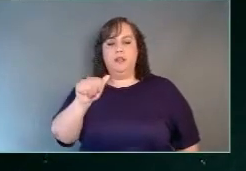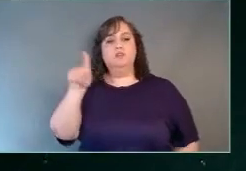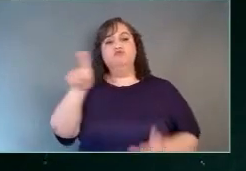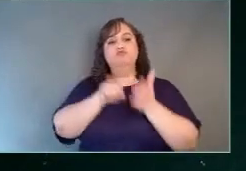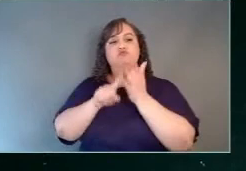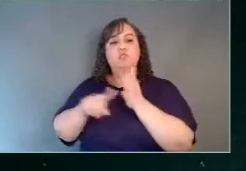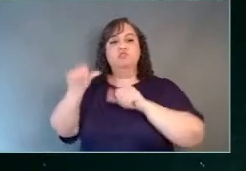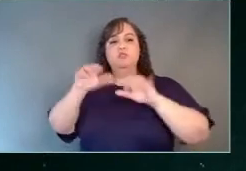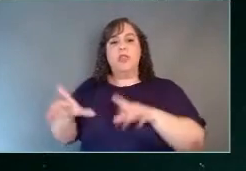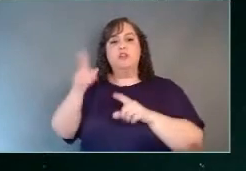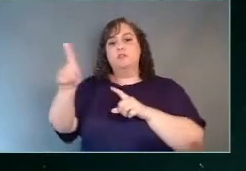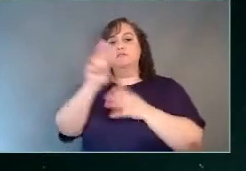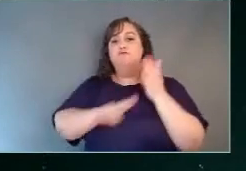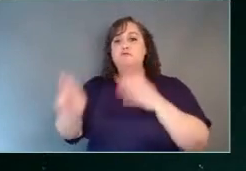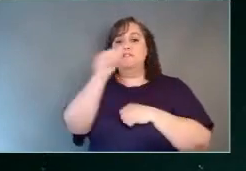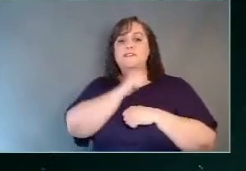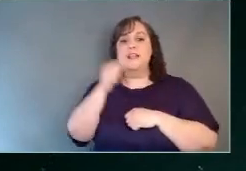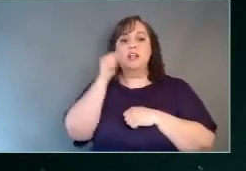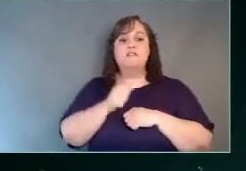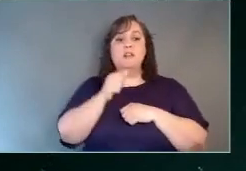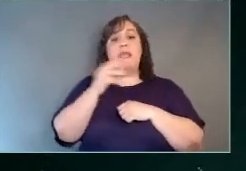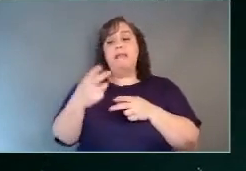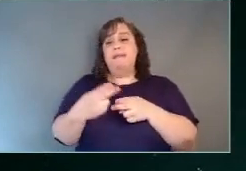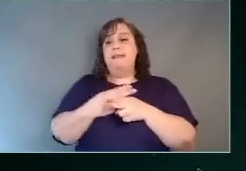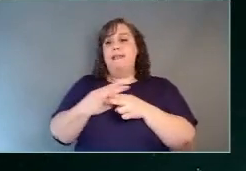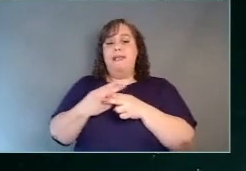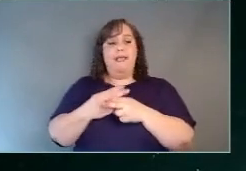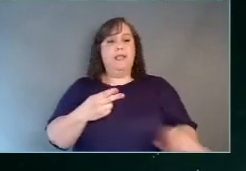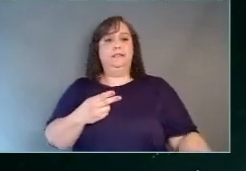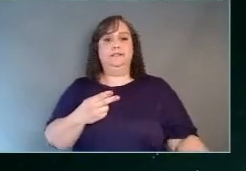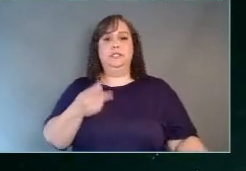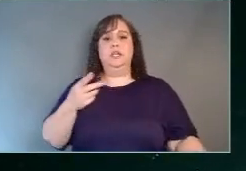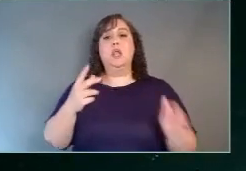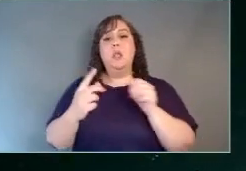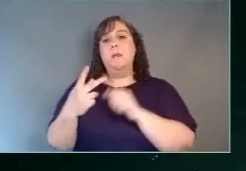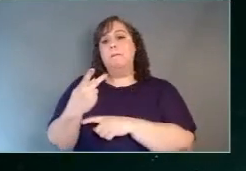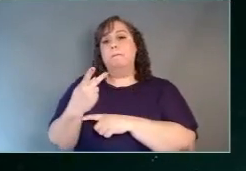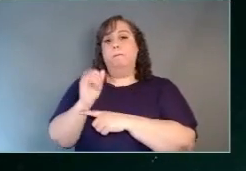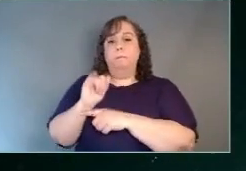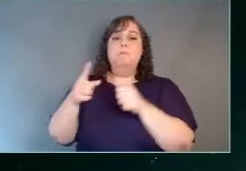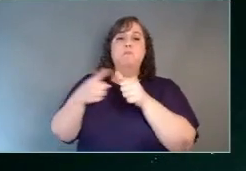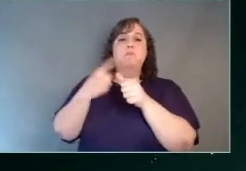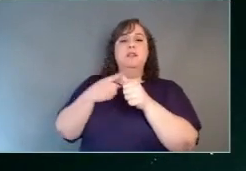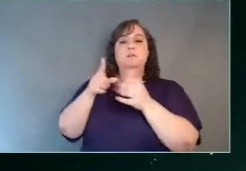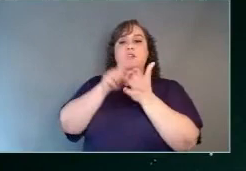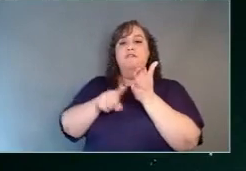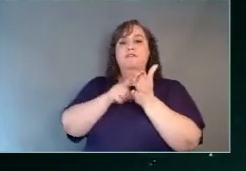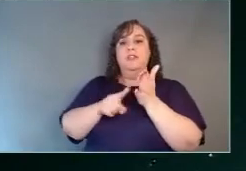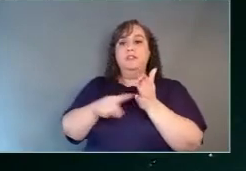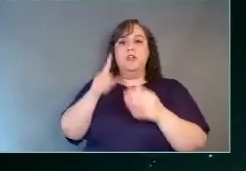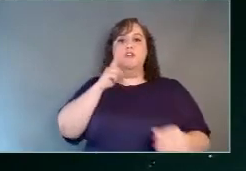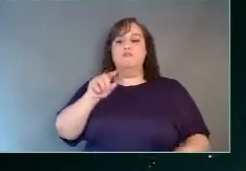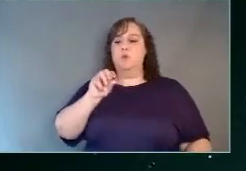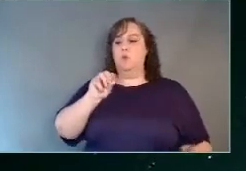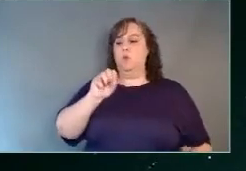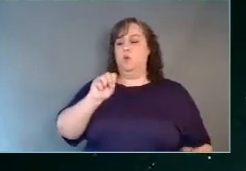Laboratory. Thank you both for joining today. Thanks for having us, Bree. Happy to be